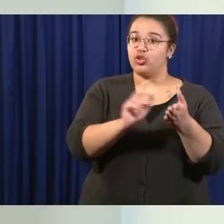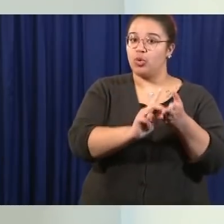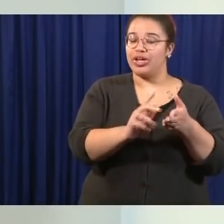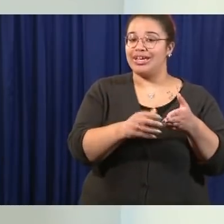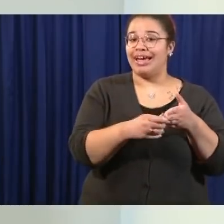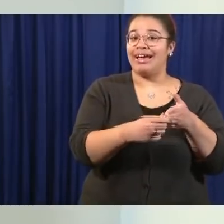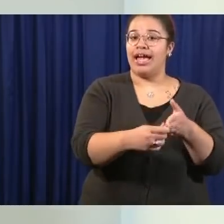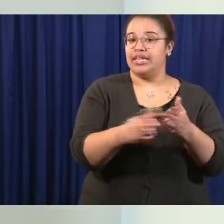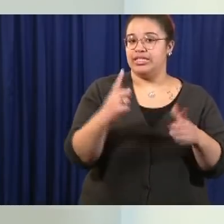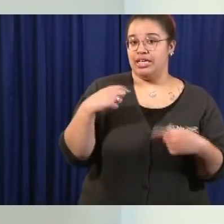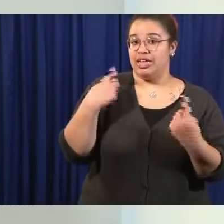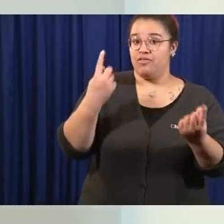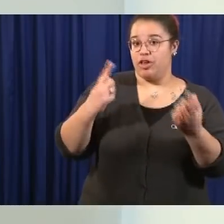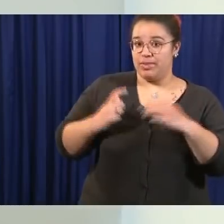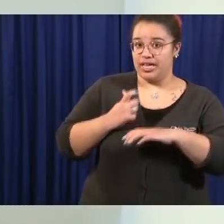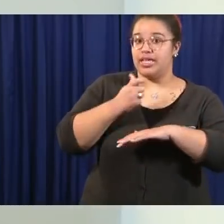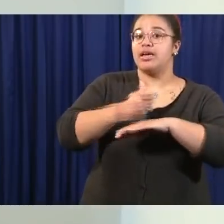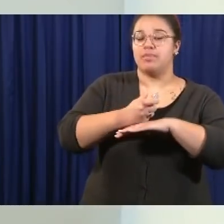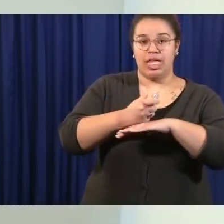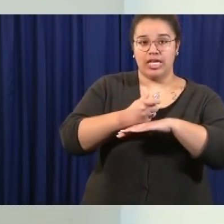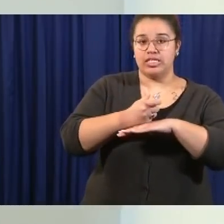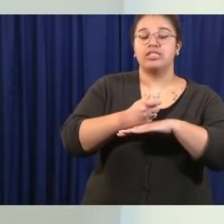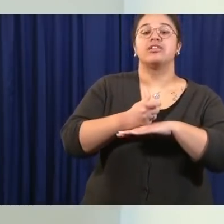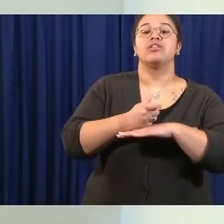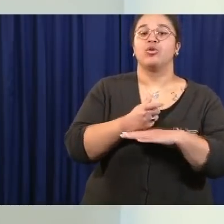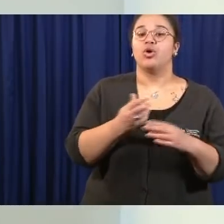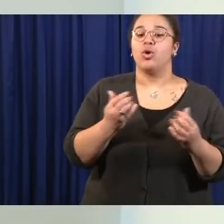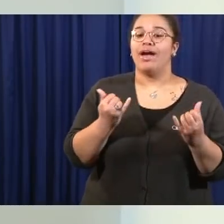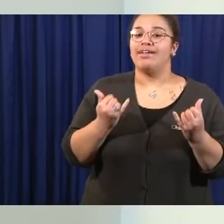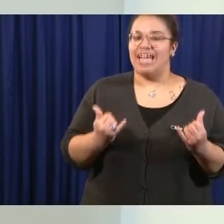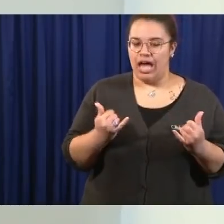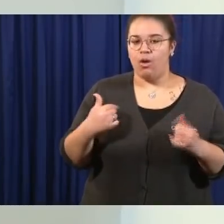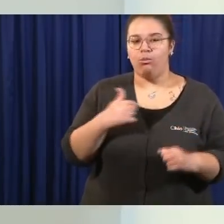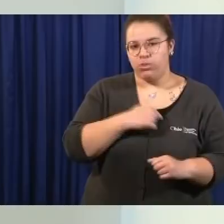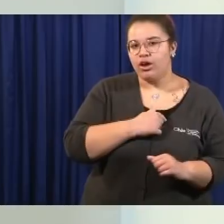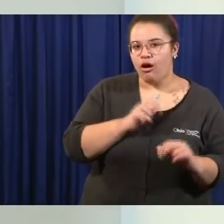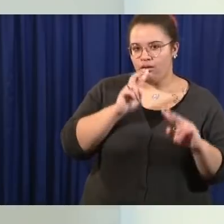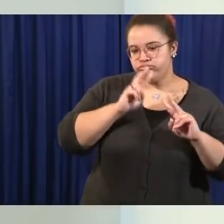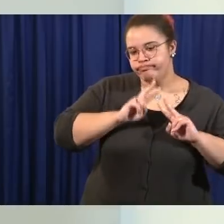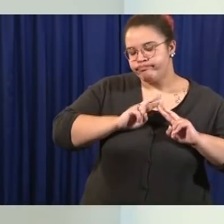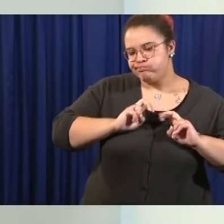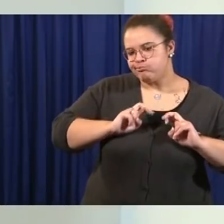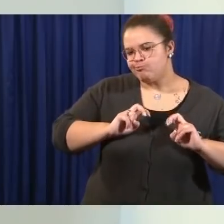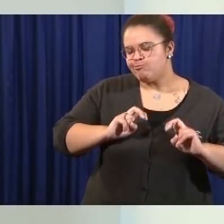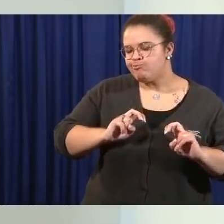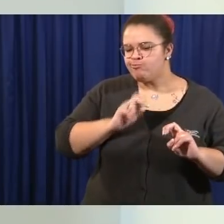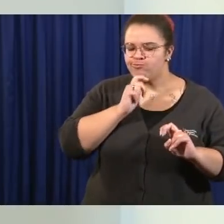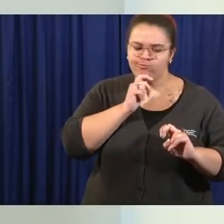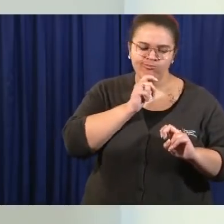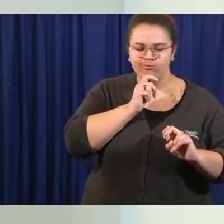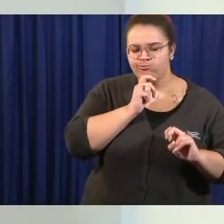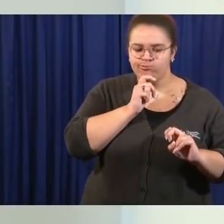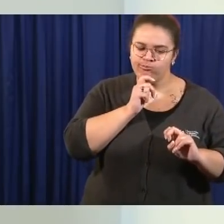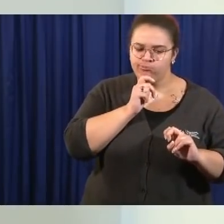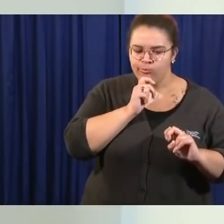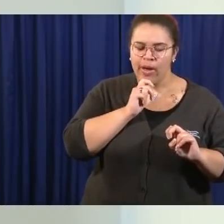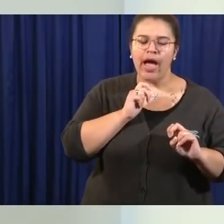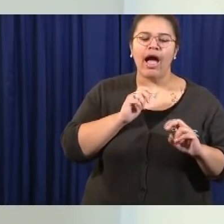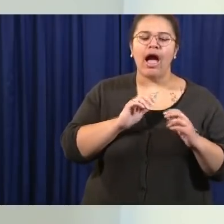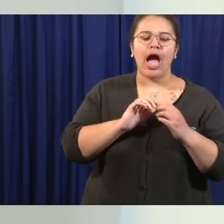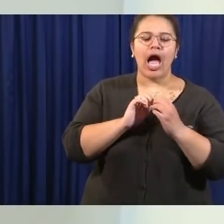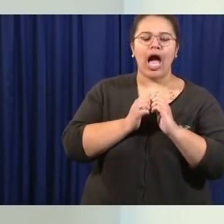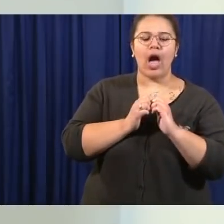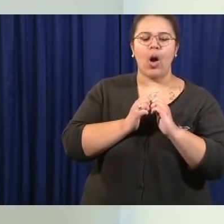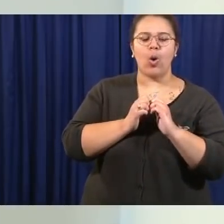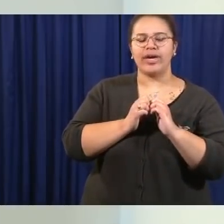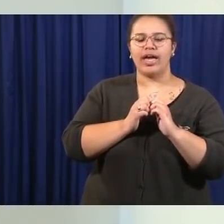place are currently being evaluated for opportunities to examine more deeply the health